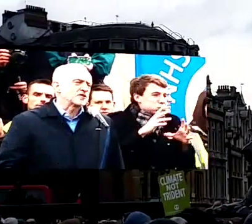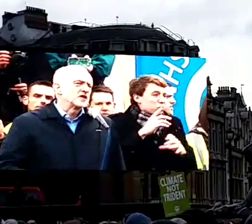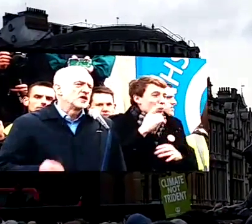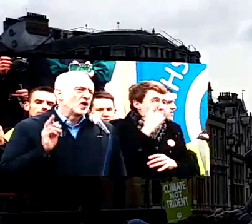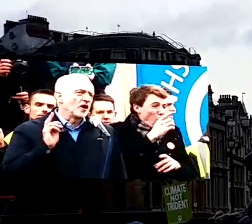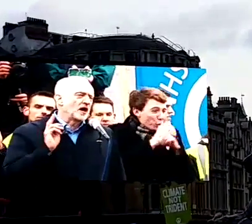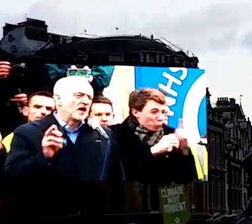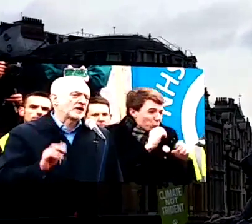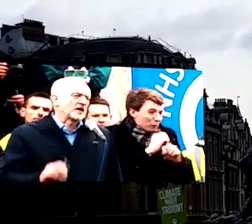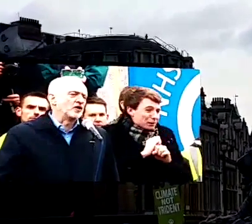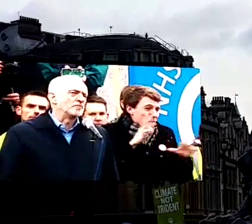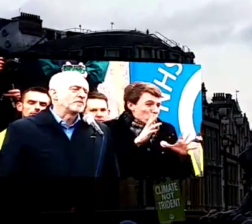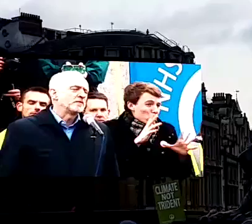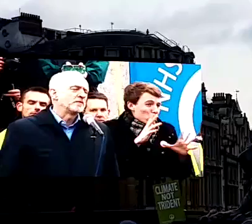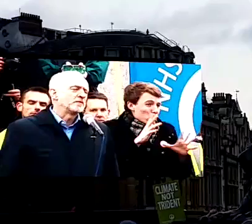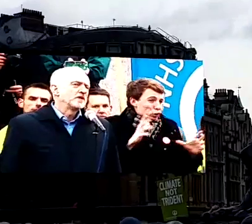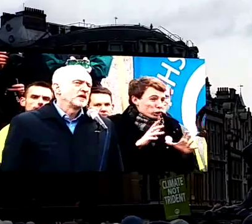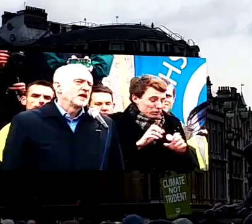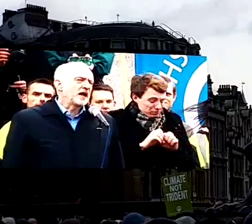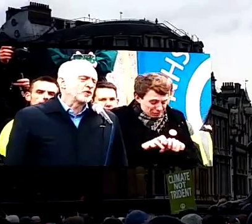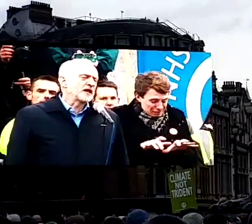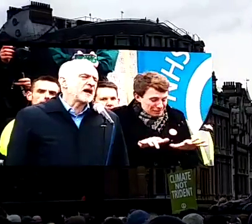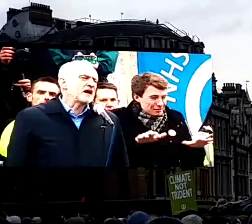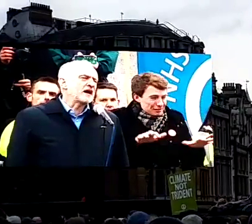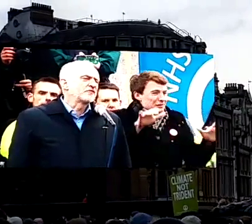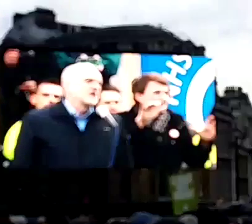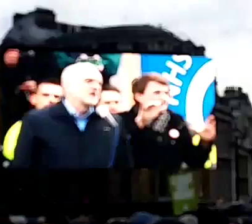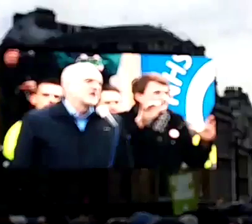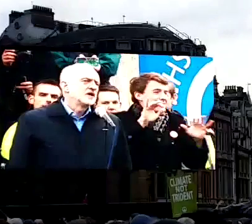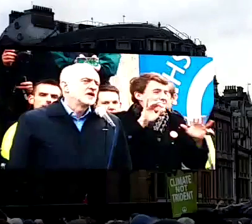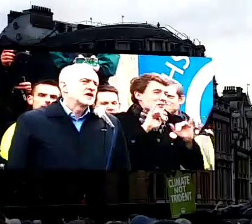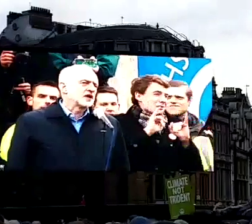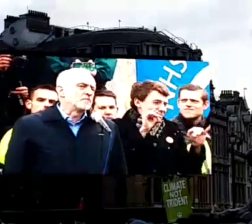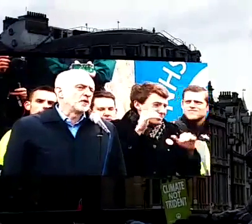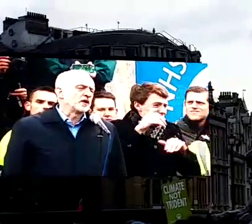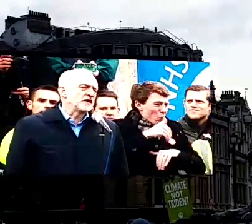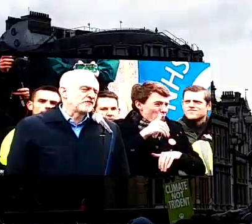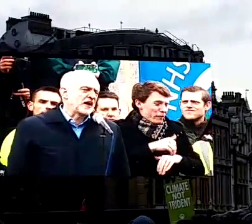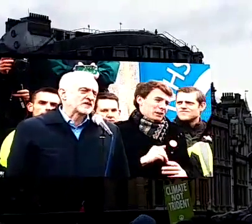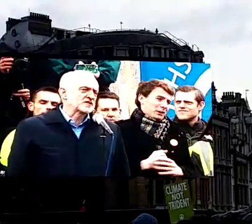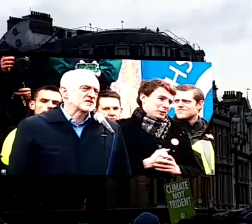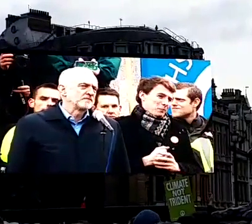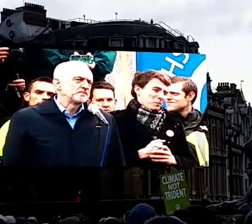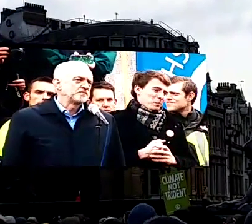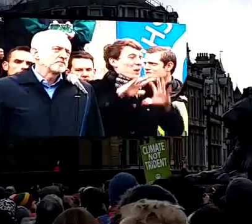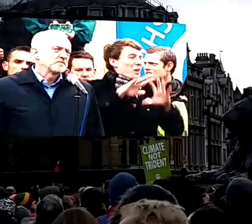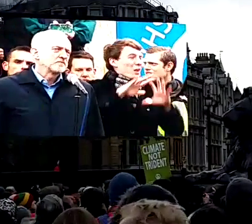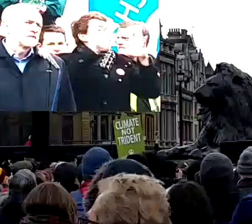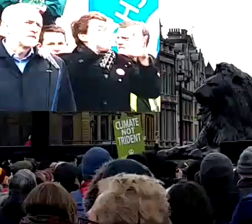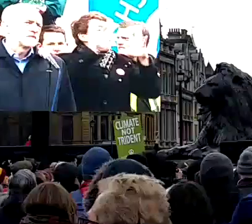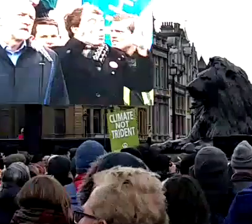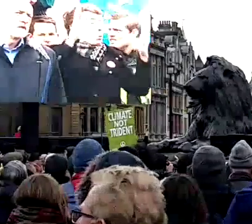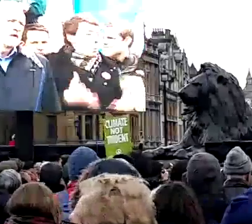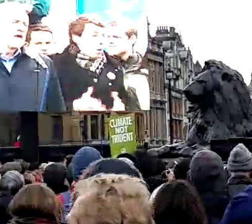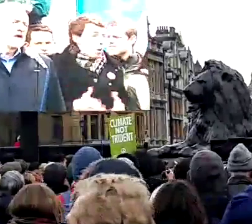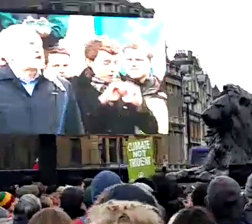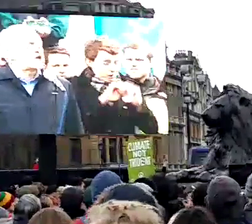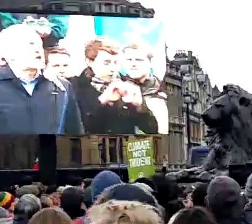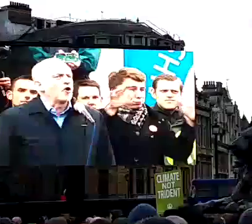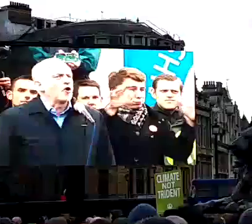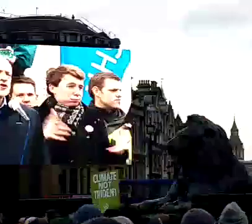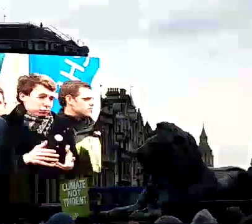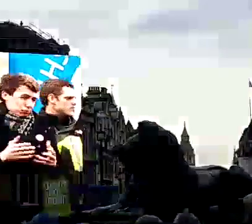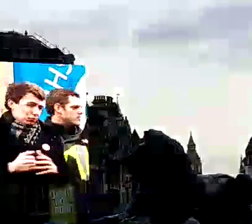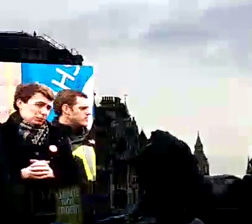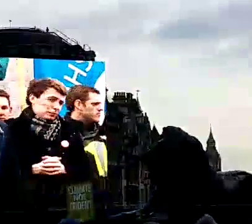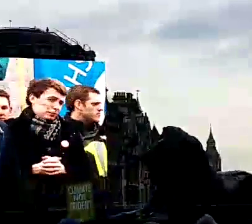one spot on our globe. It would have global effects. If a